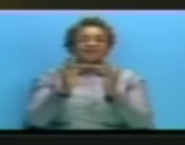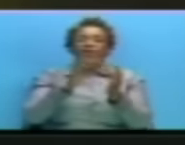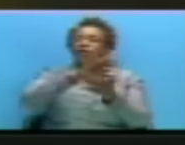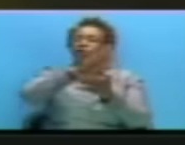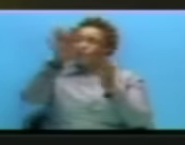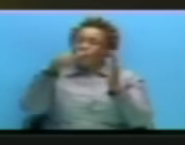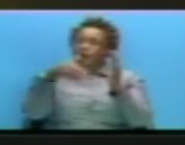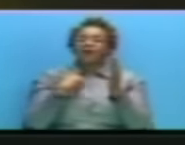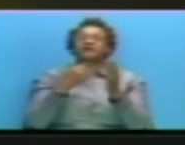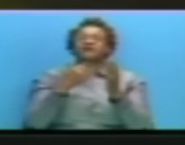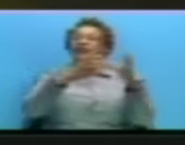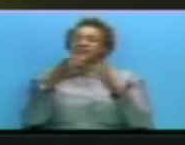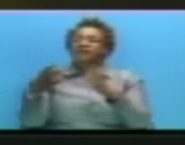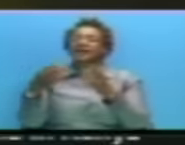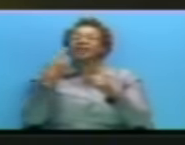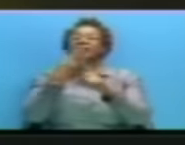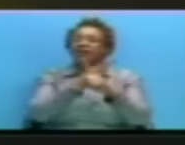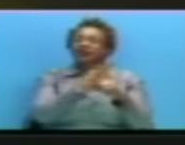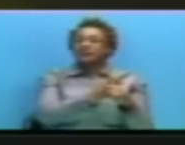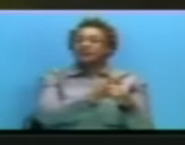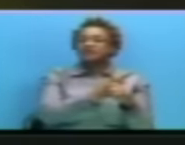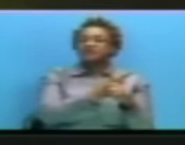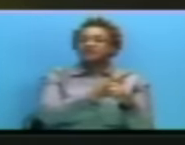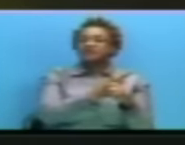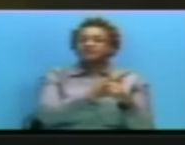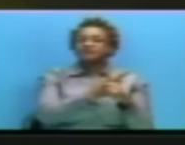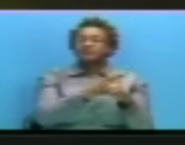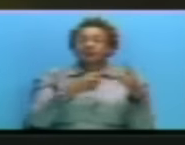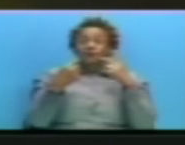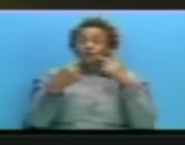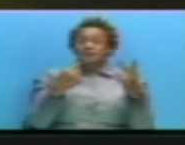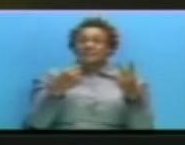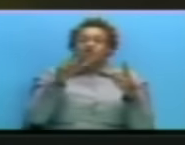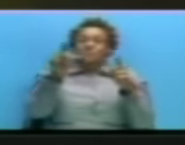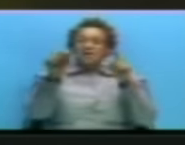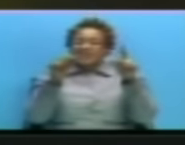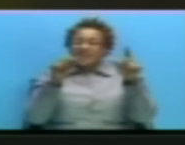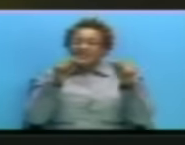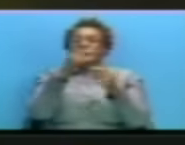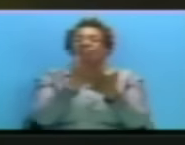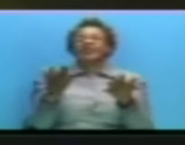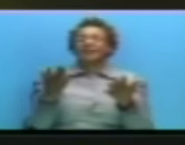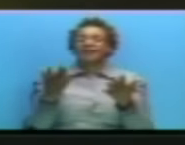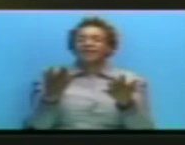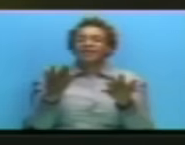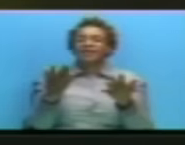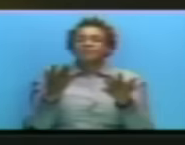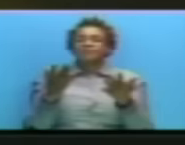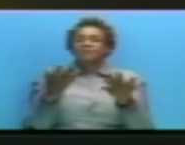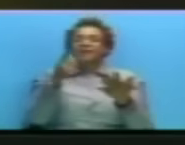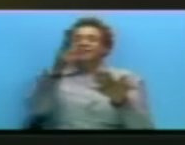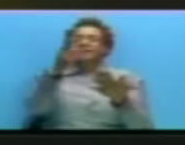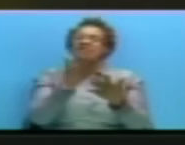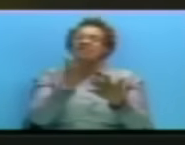yes. Classifying all non-programming matter, etc, etc. You see, you picked one element. Yes. Okay. Mm-hmm. This thing is